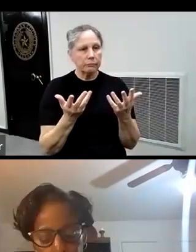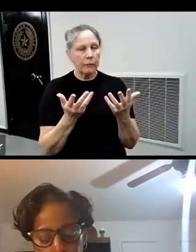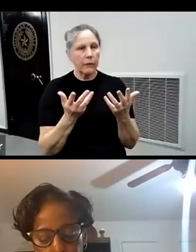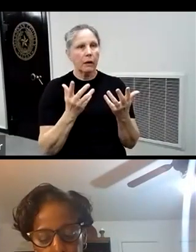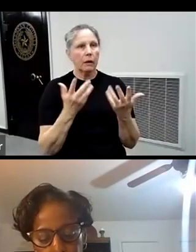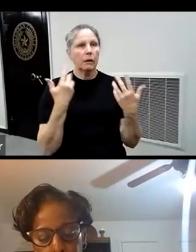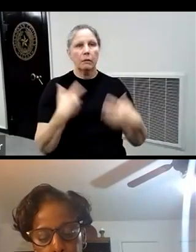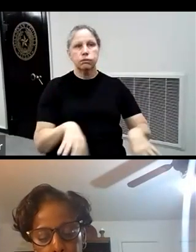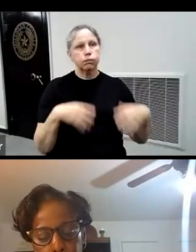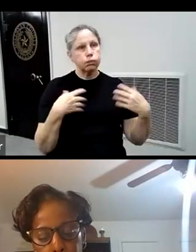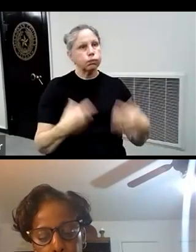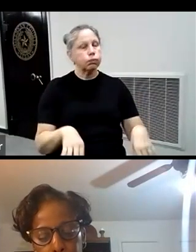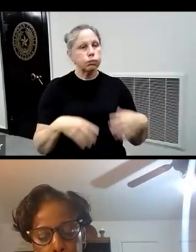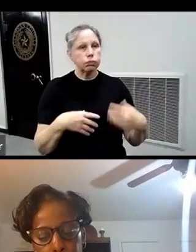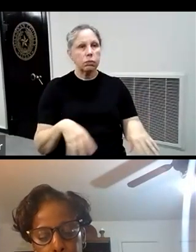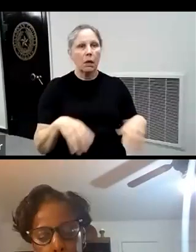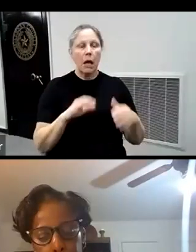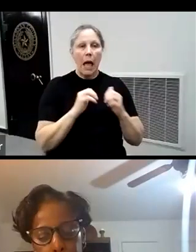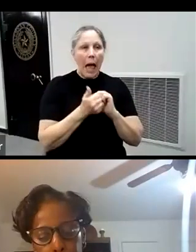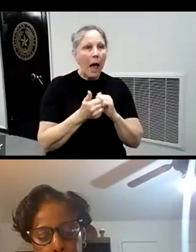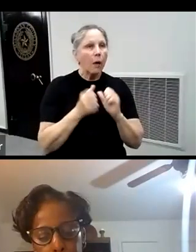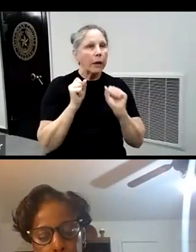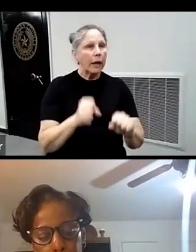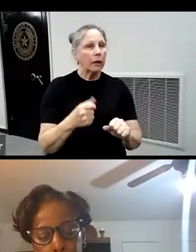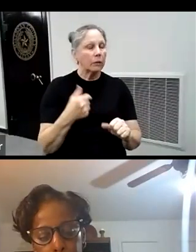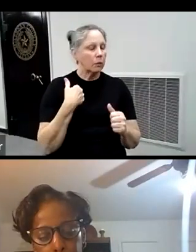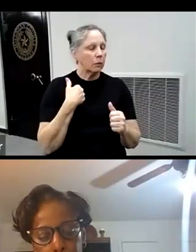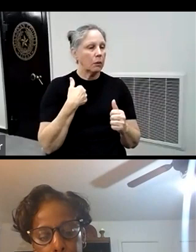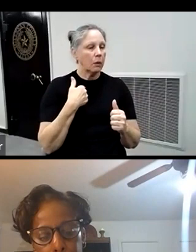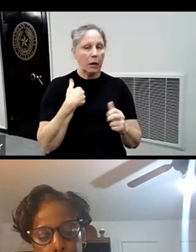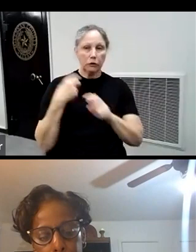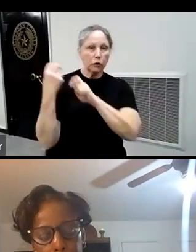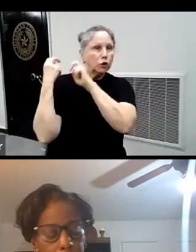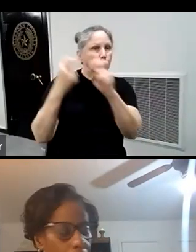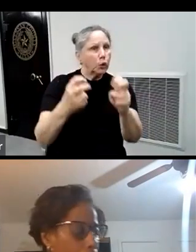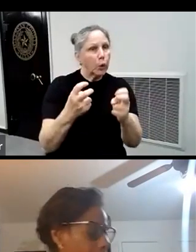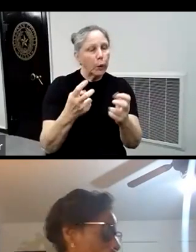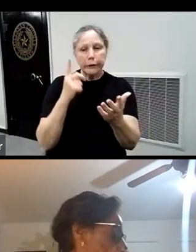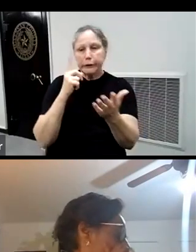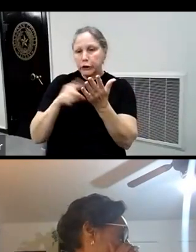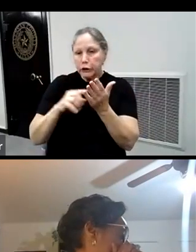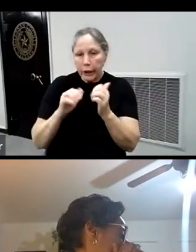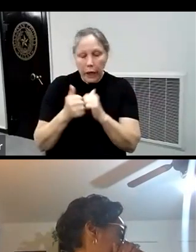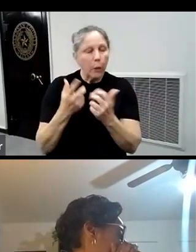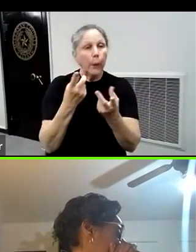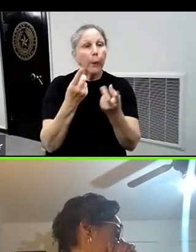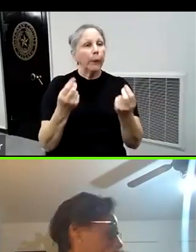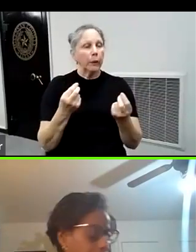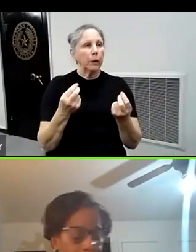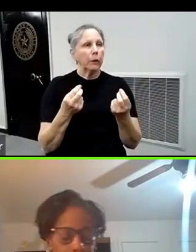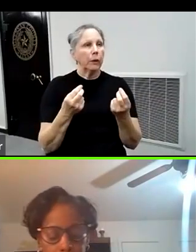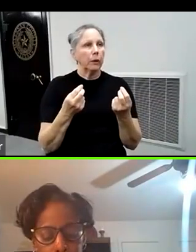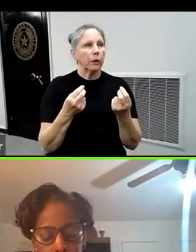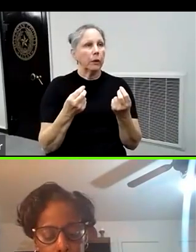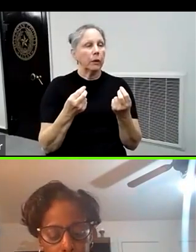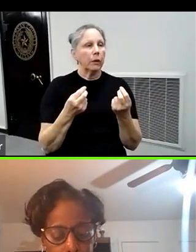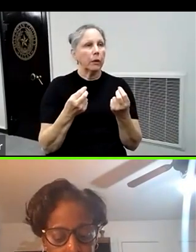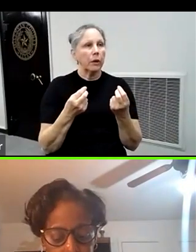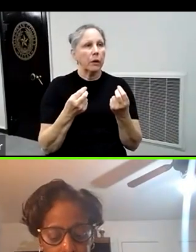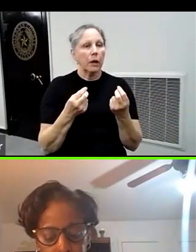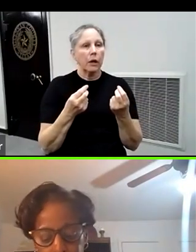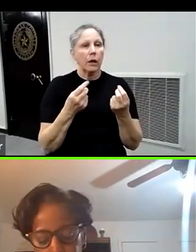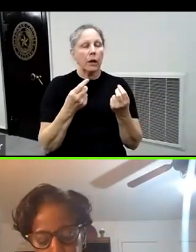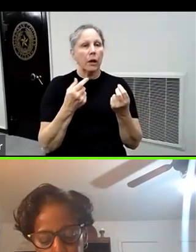massive job of trying to hold jury trials, actually all the way from